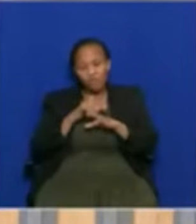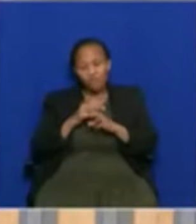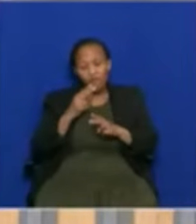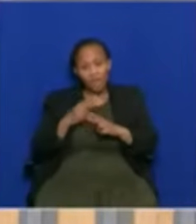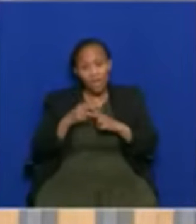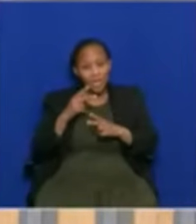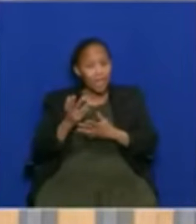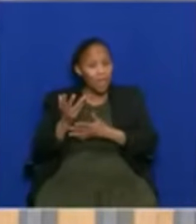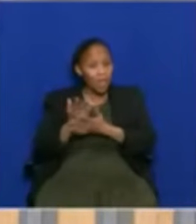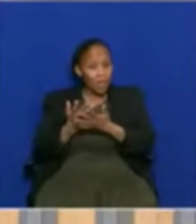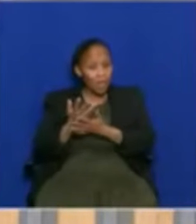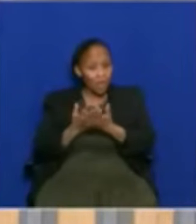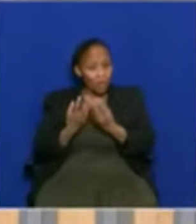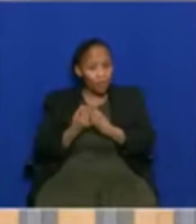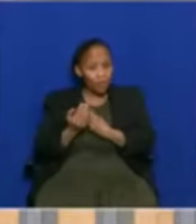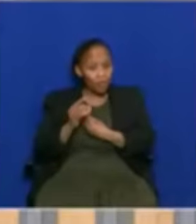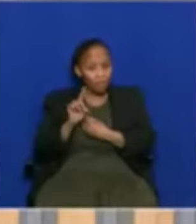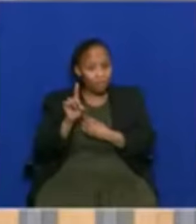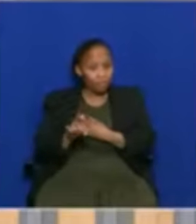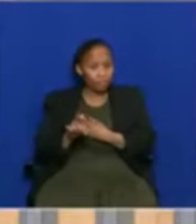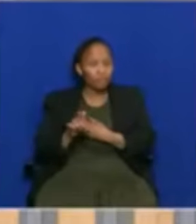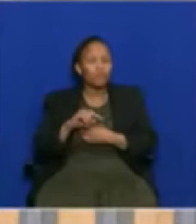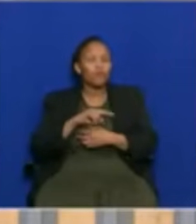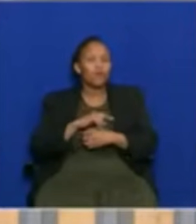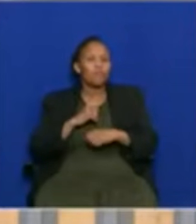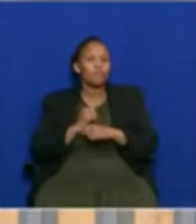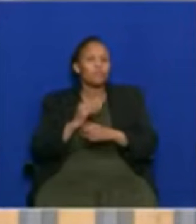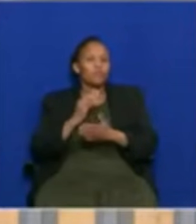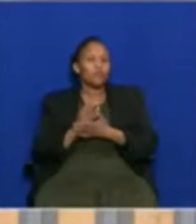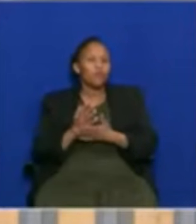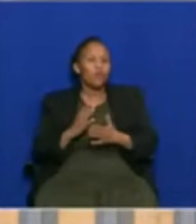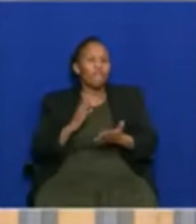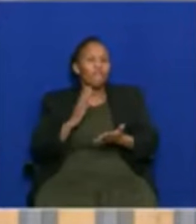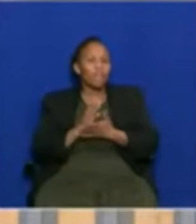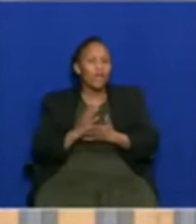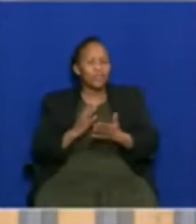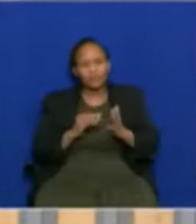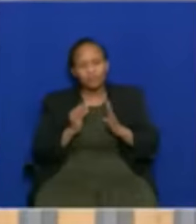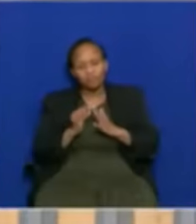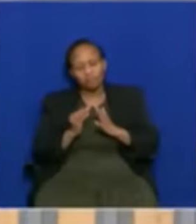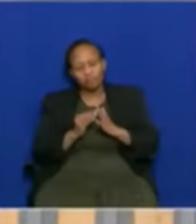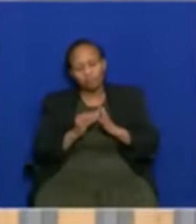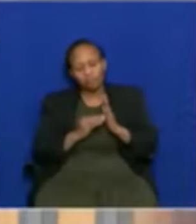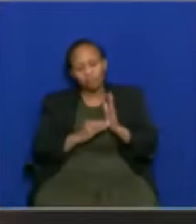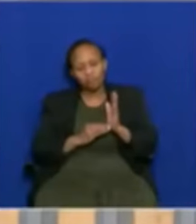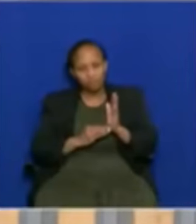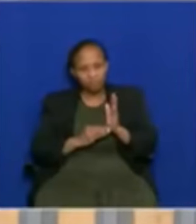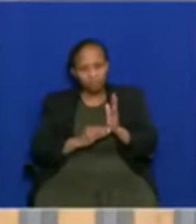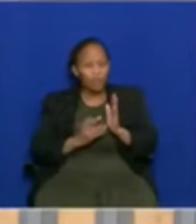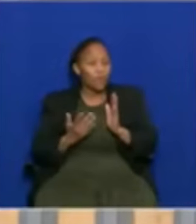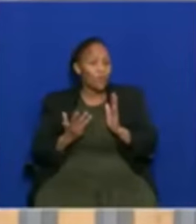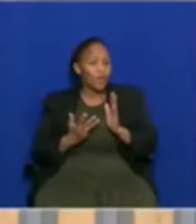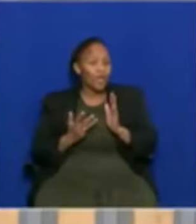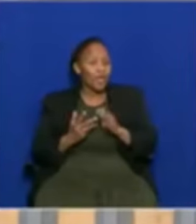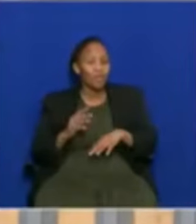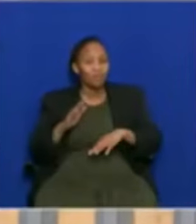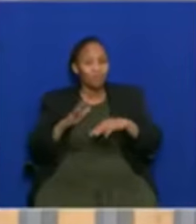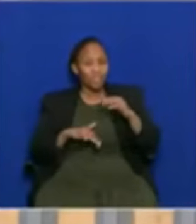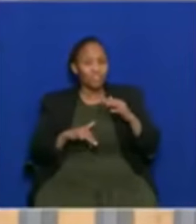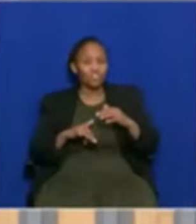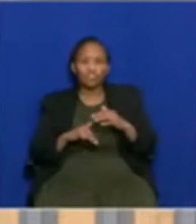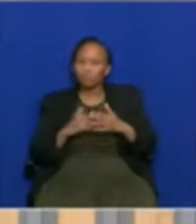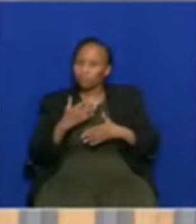make sure that the facts they have put in the charge sheet are consistent with